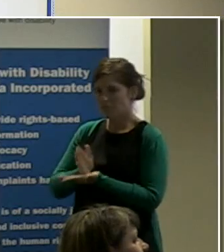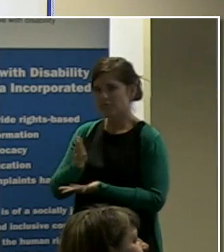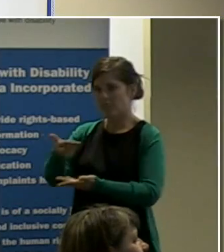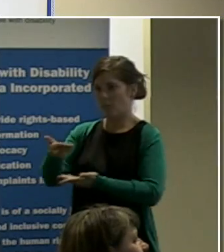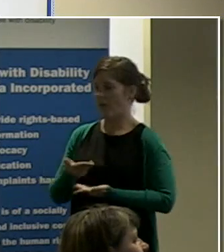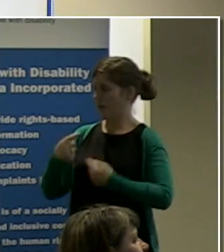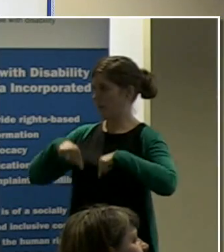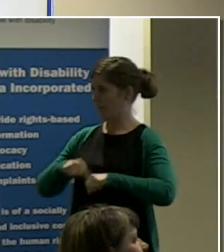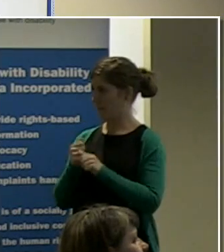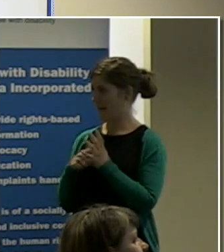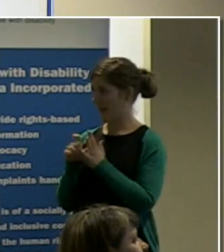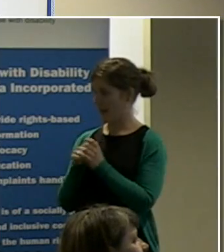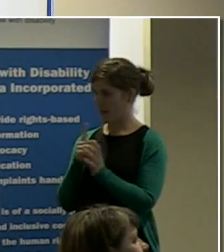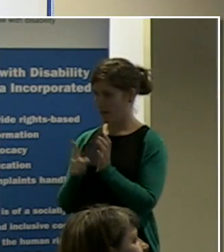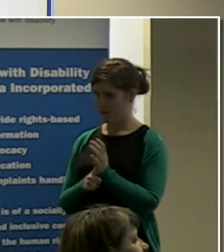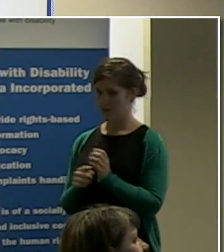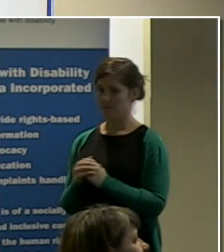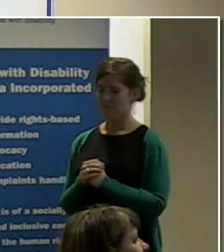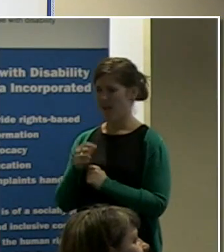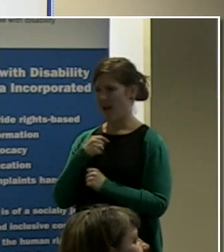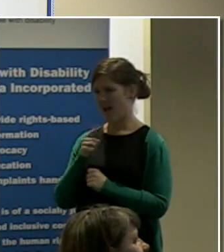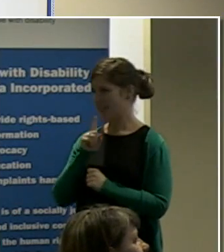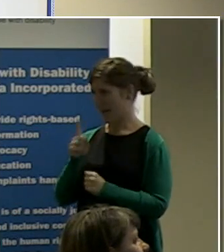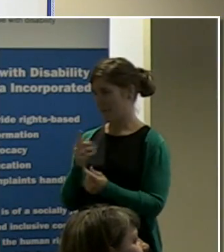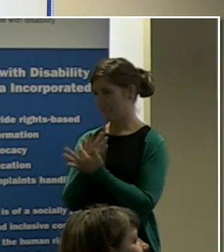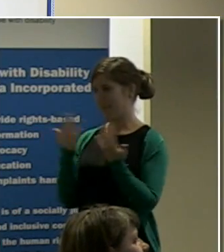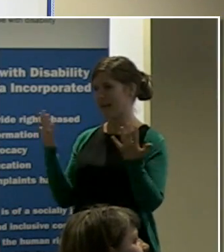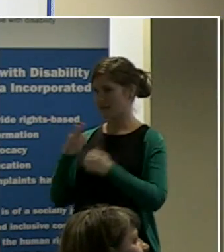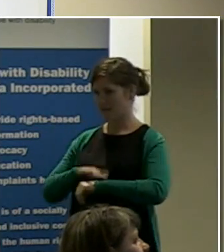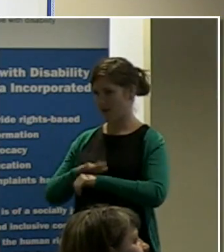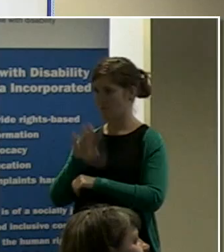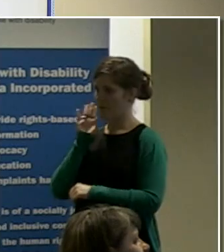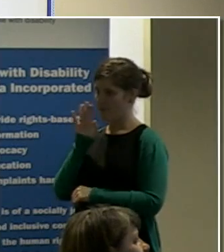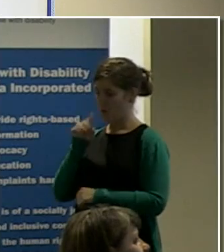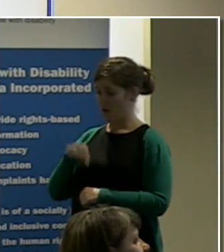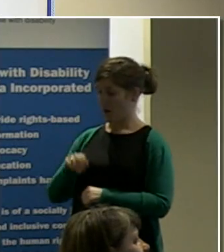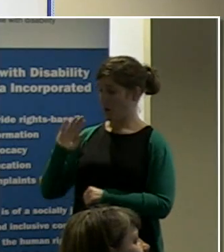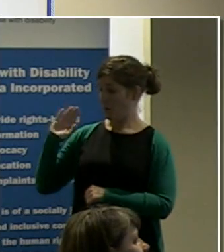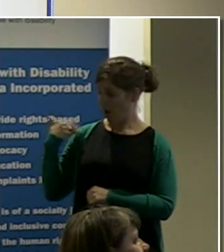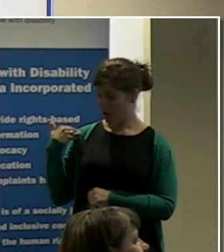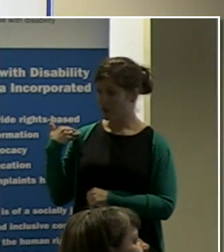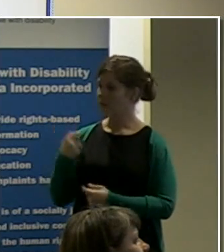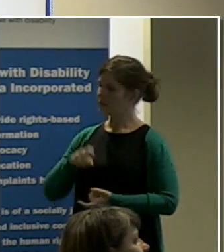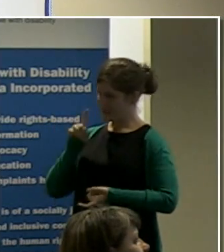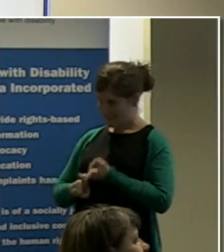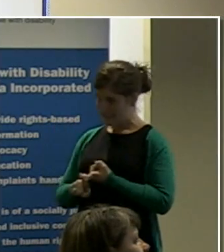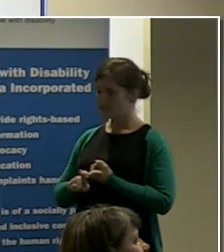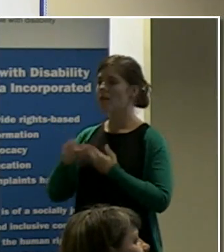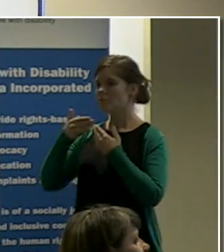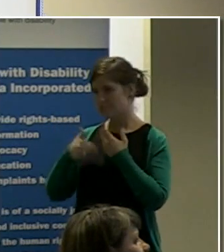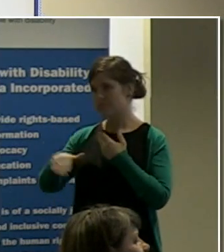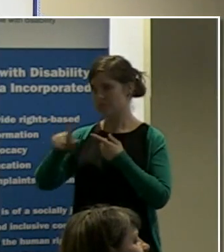Gadigal. And as I've mentioned many times before, was, is, and always will